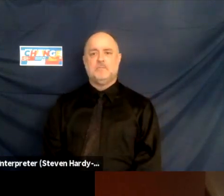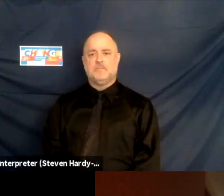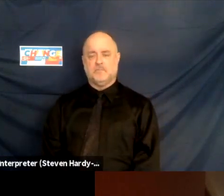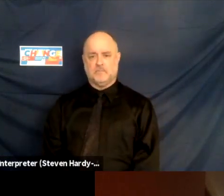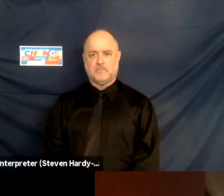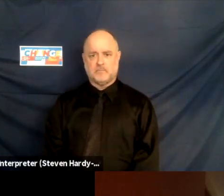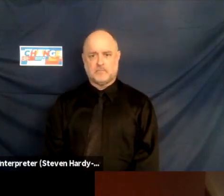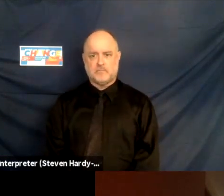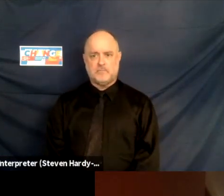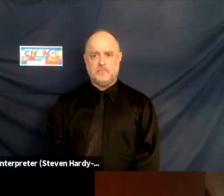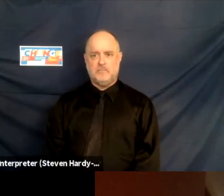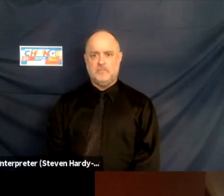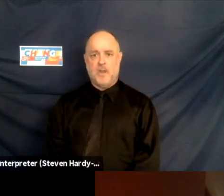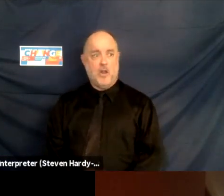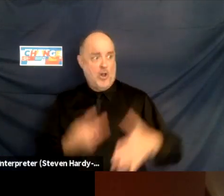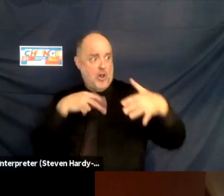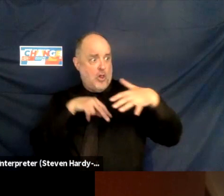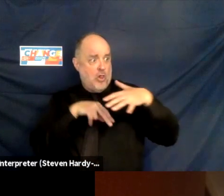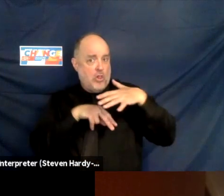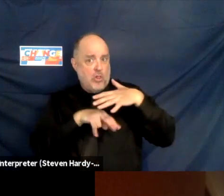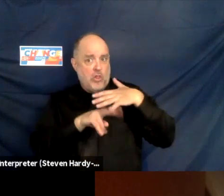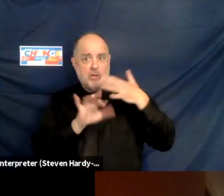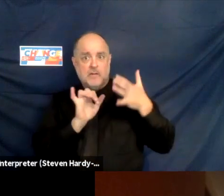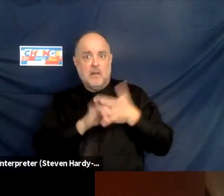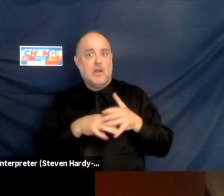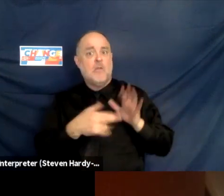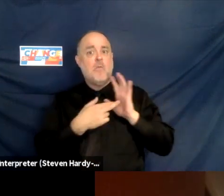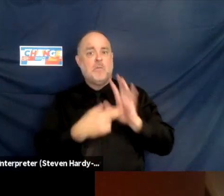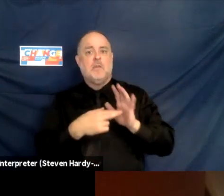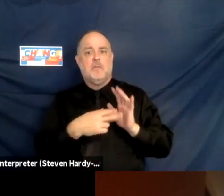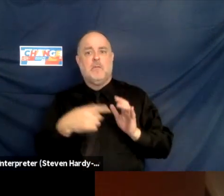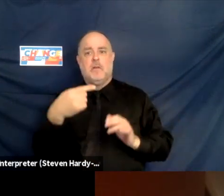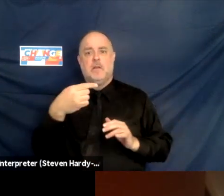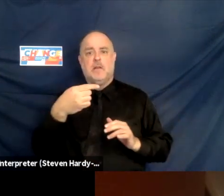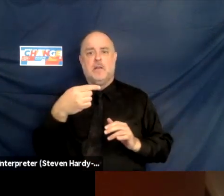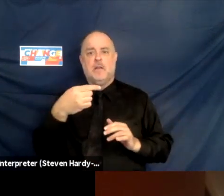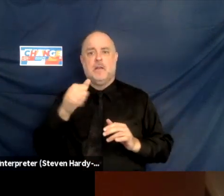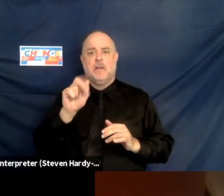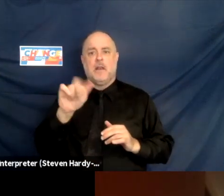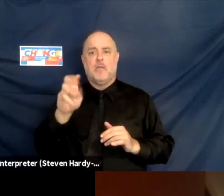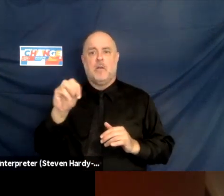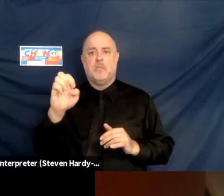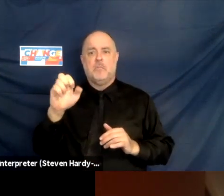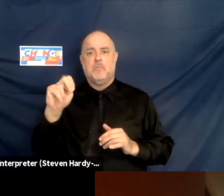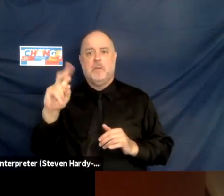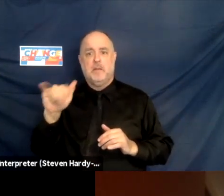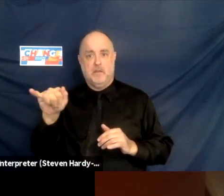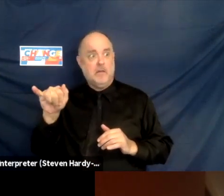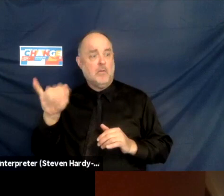All right, looks like Representative Garamendi is going to co-sponsor, which is great. He did.